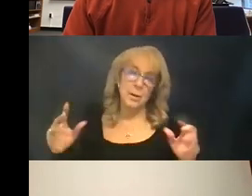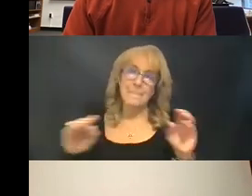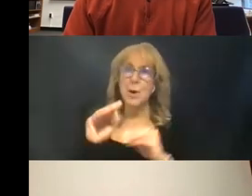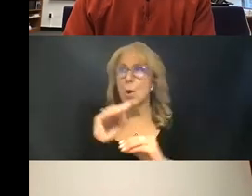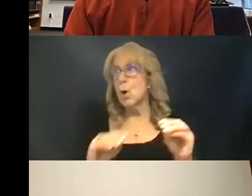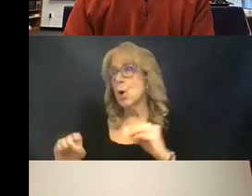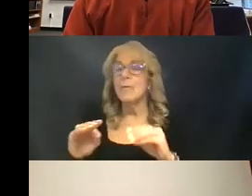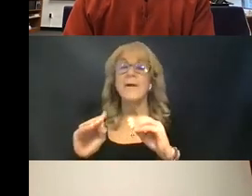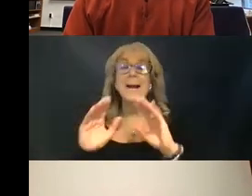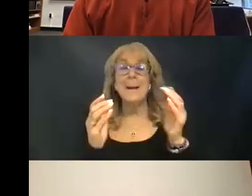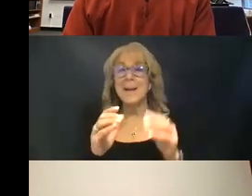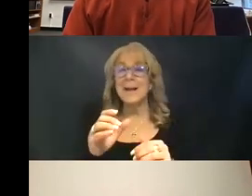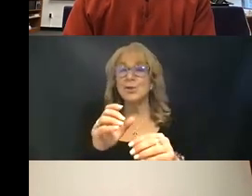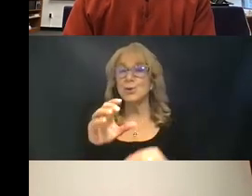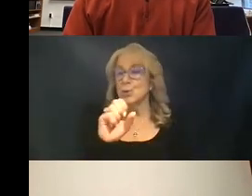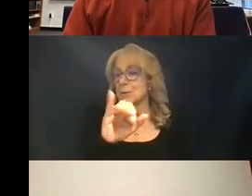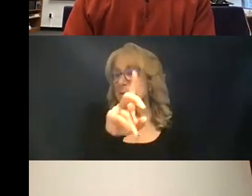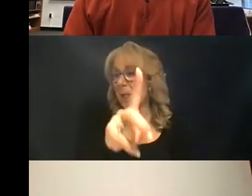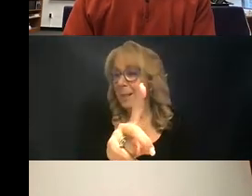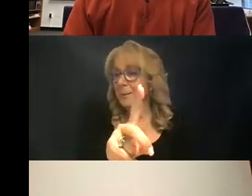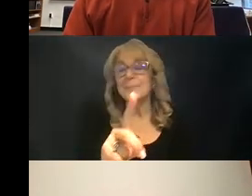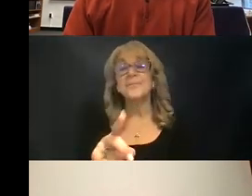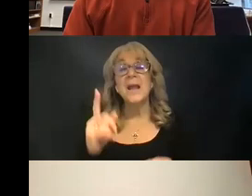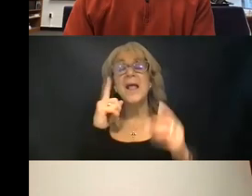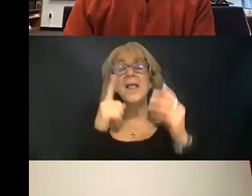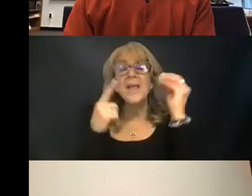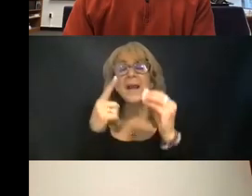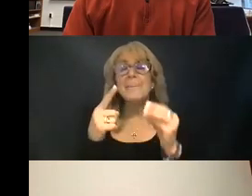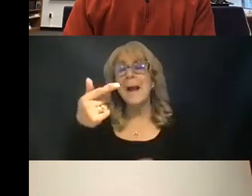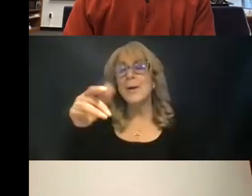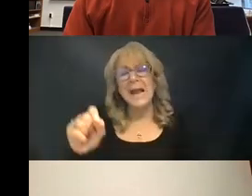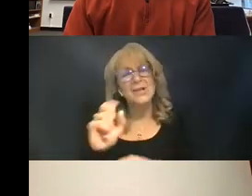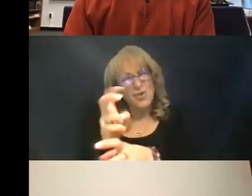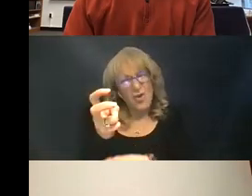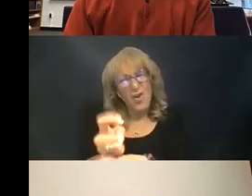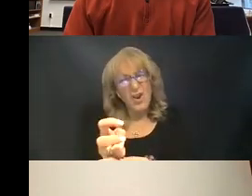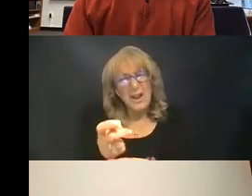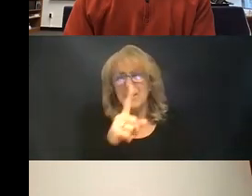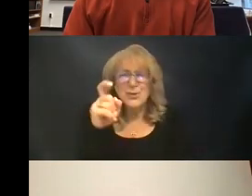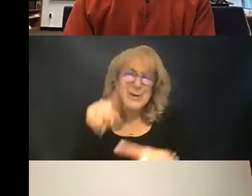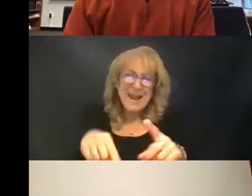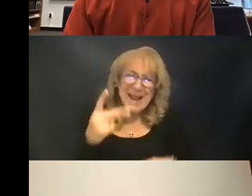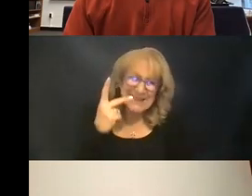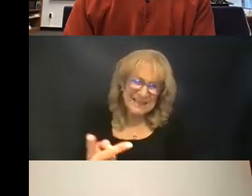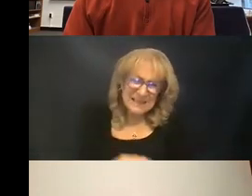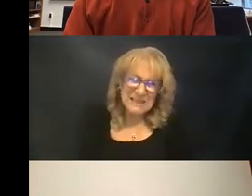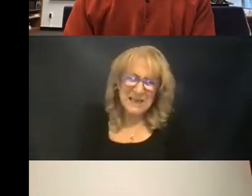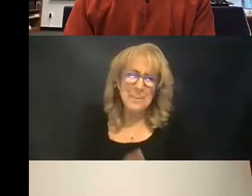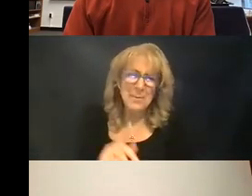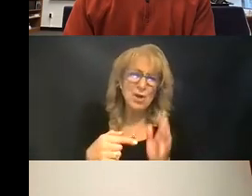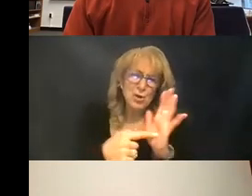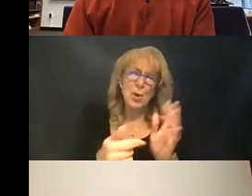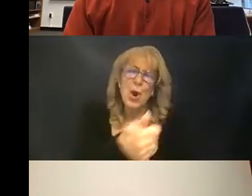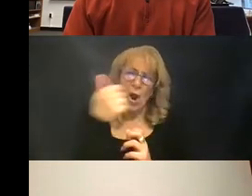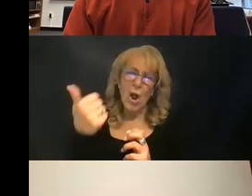the solid. And so, you know, thinking about gases is a little bit tough because we can't see them. So I'm going to do another example here in